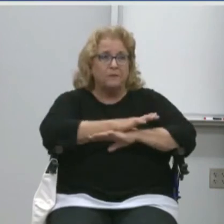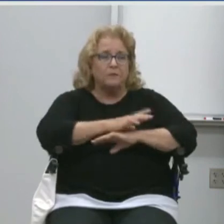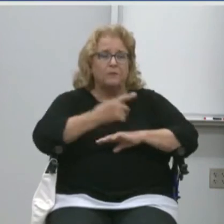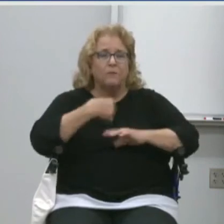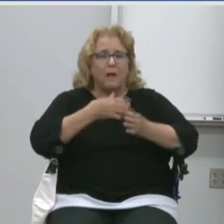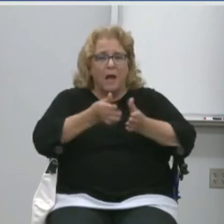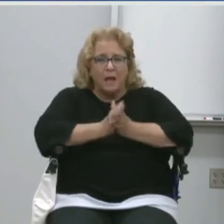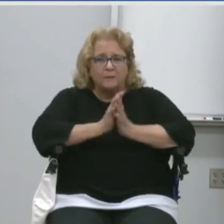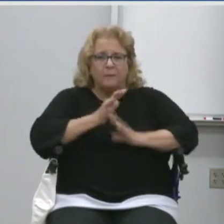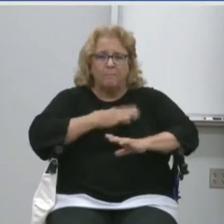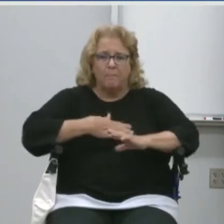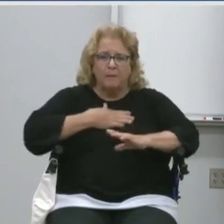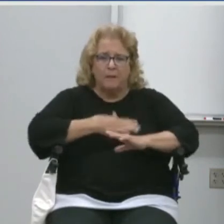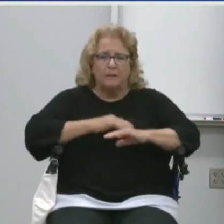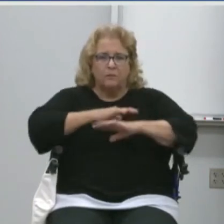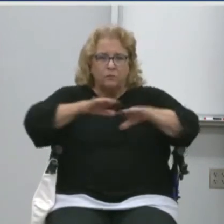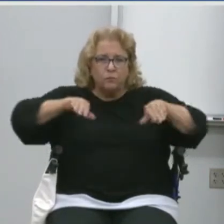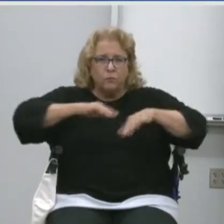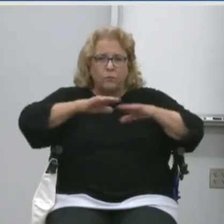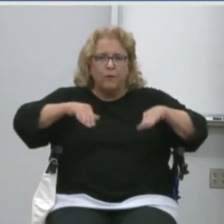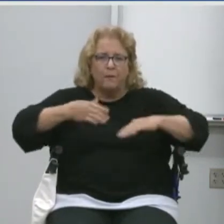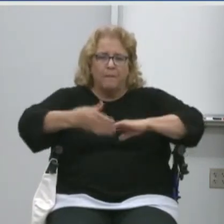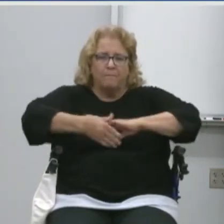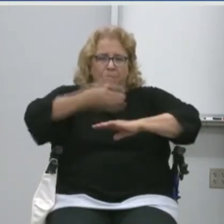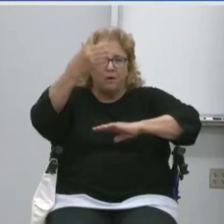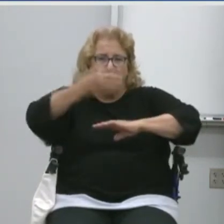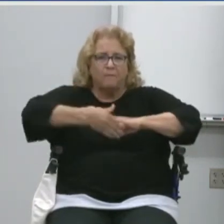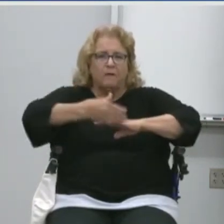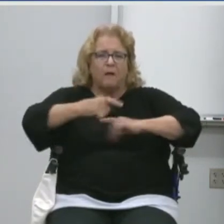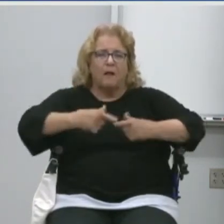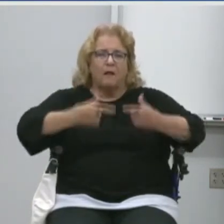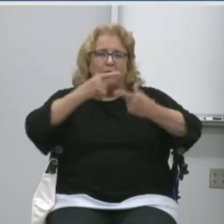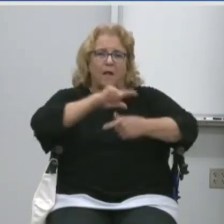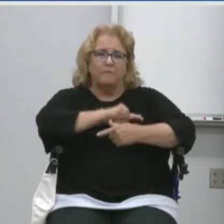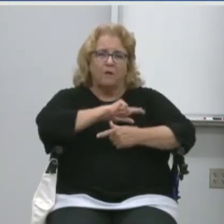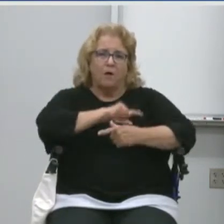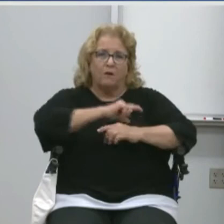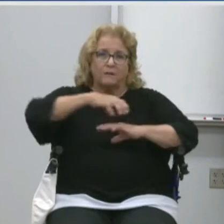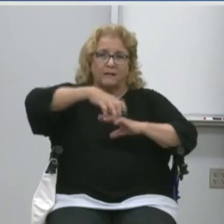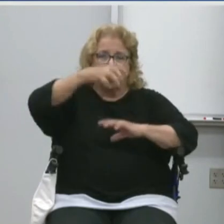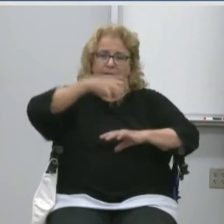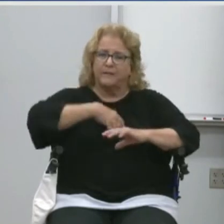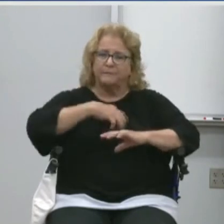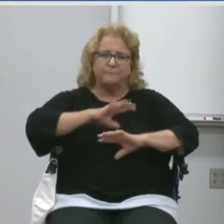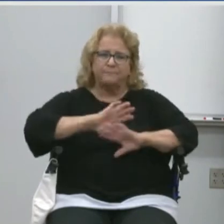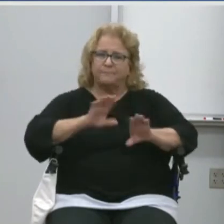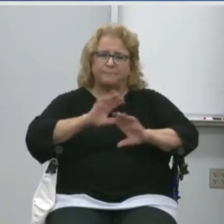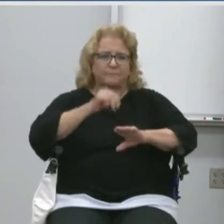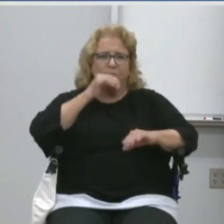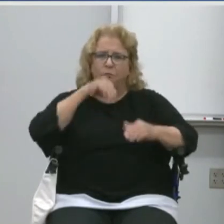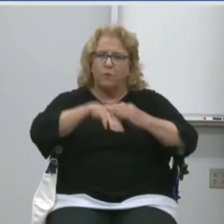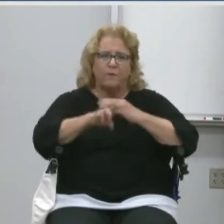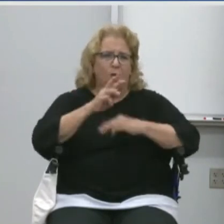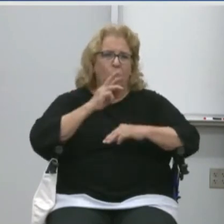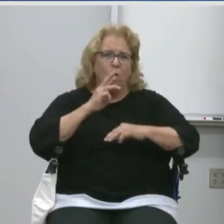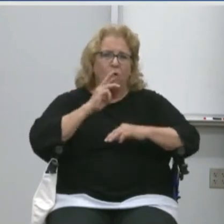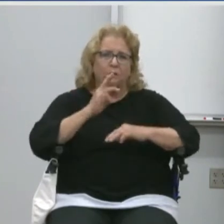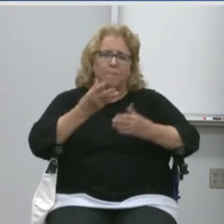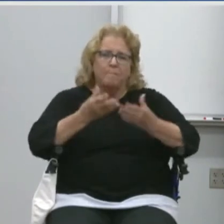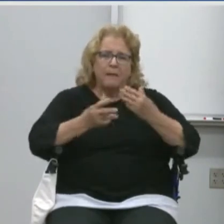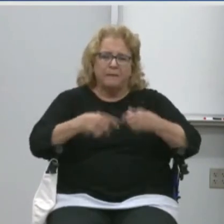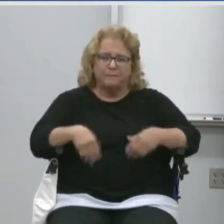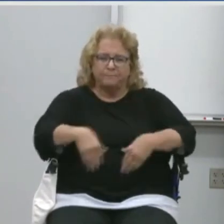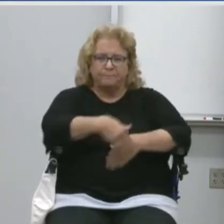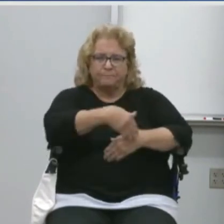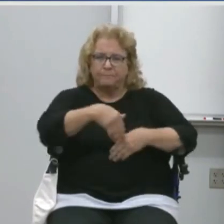we ask them to swim in front of a lifeguard tower, obviously, but I am going to highly discourage people from getting in the water. If you do, maybe stay about knee-deep